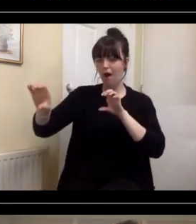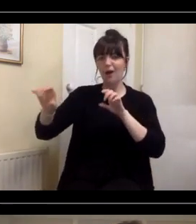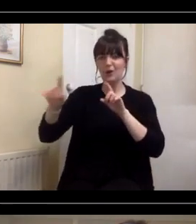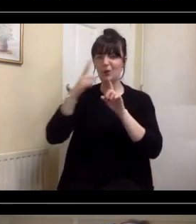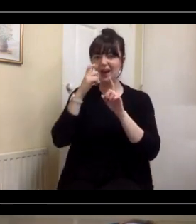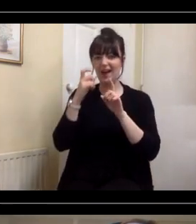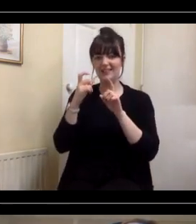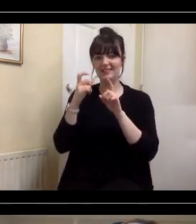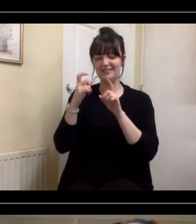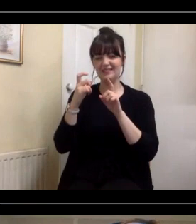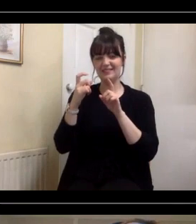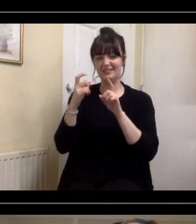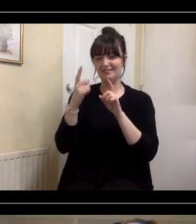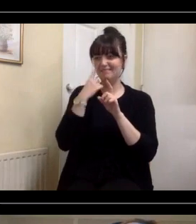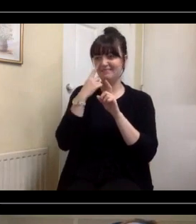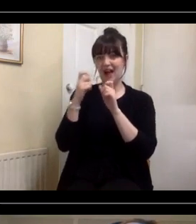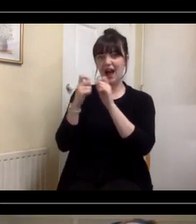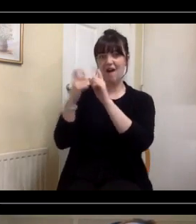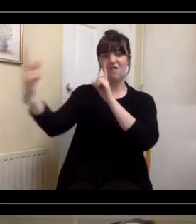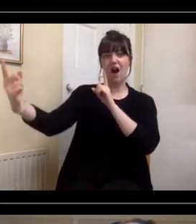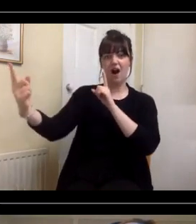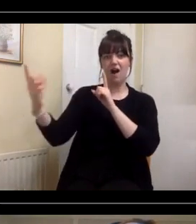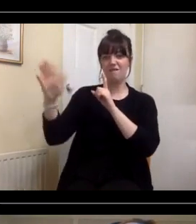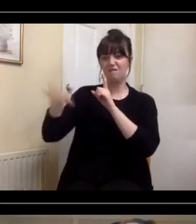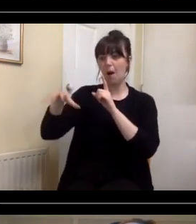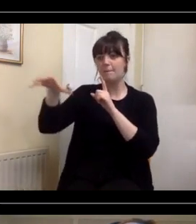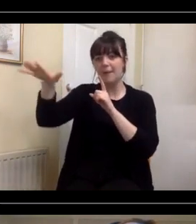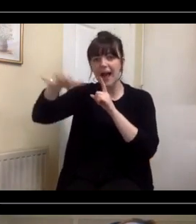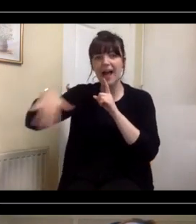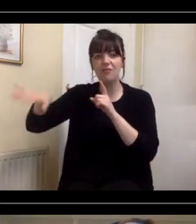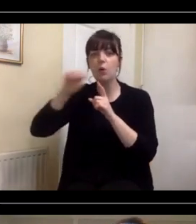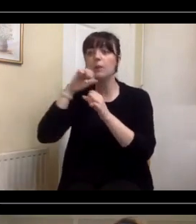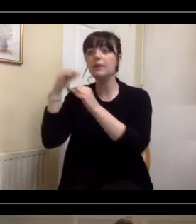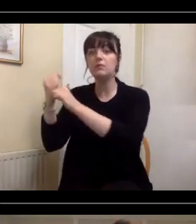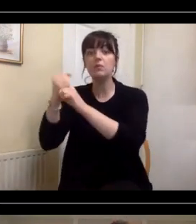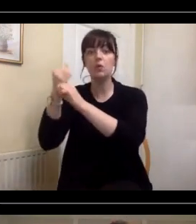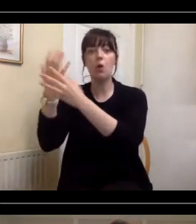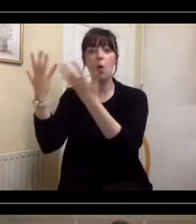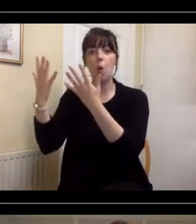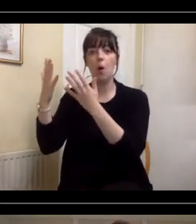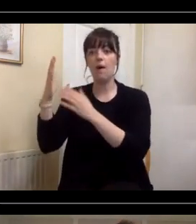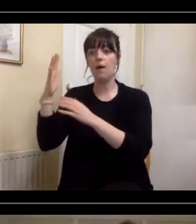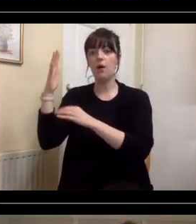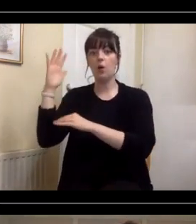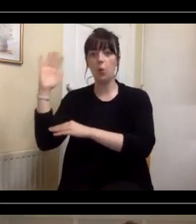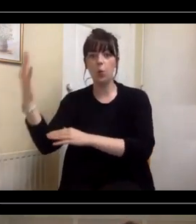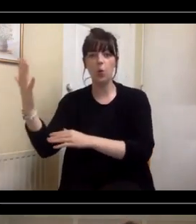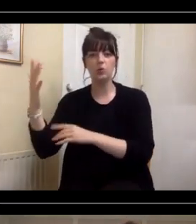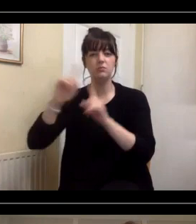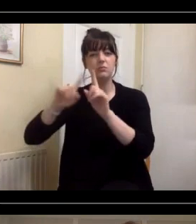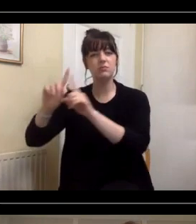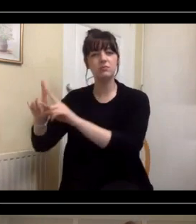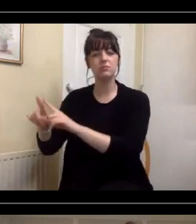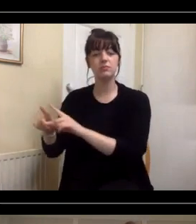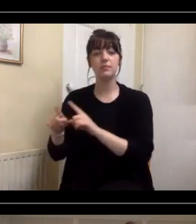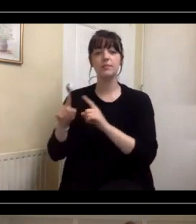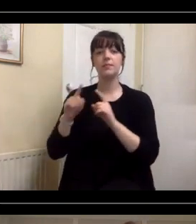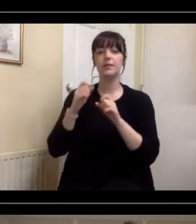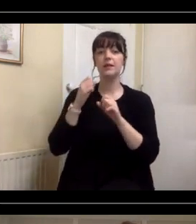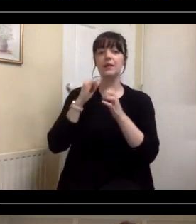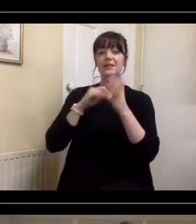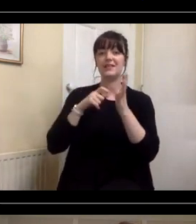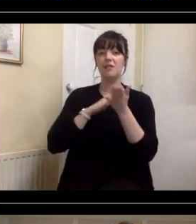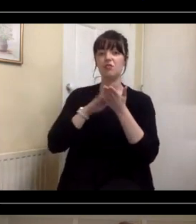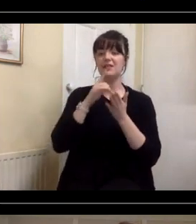actually get the distance away. So it's actually quite a handy little thing to have. hopefully that'll be useful for some of the